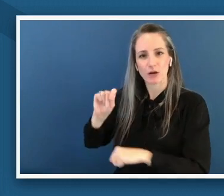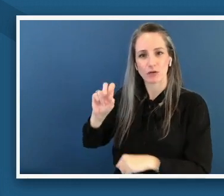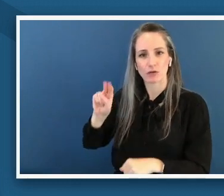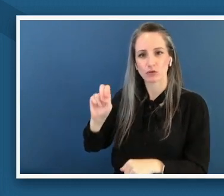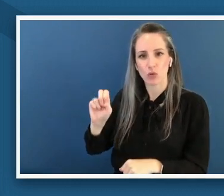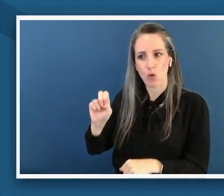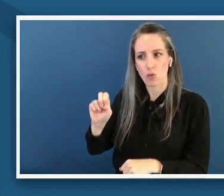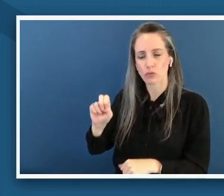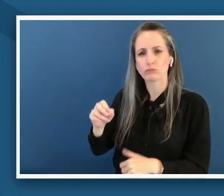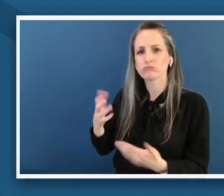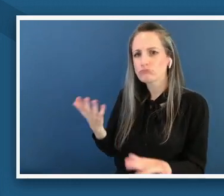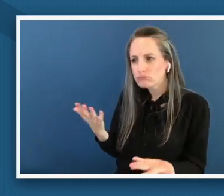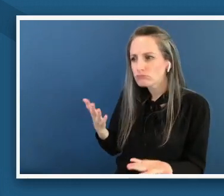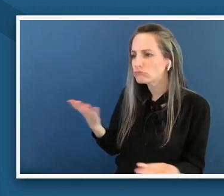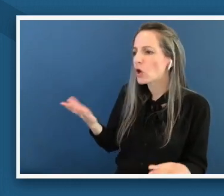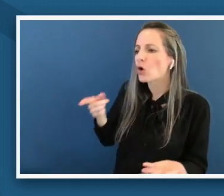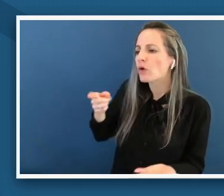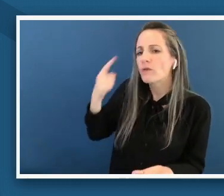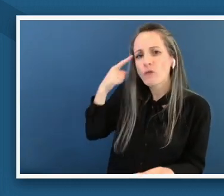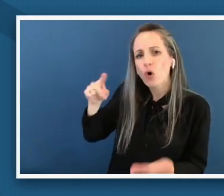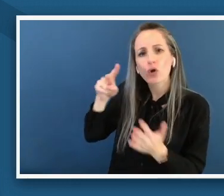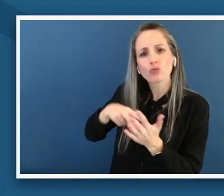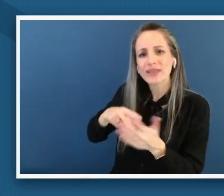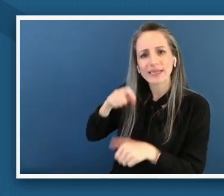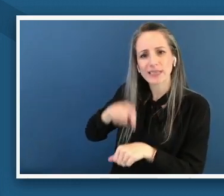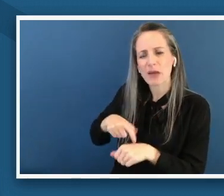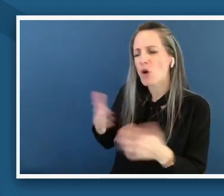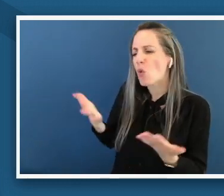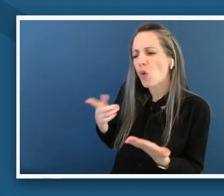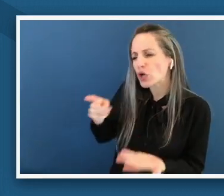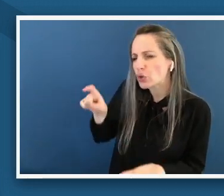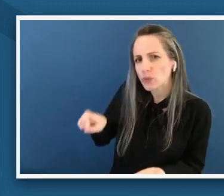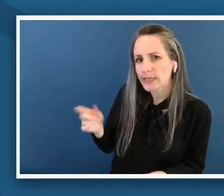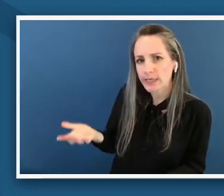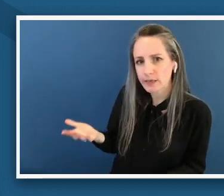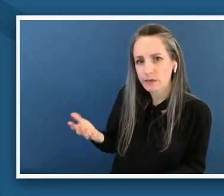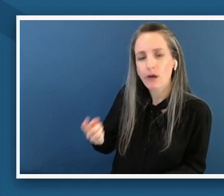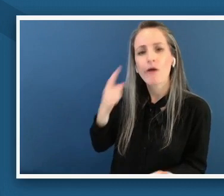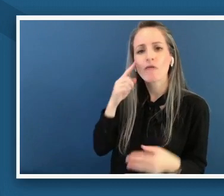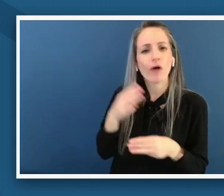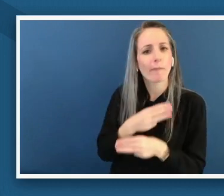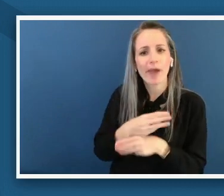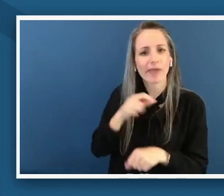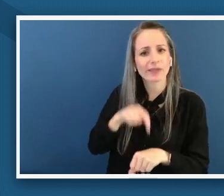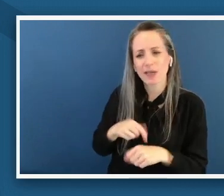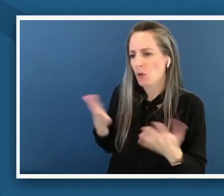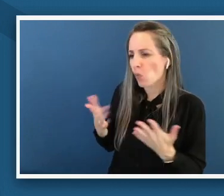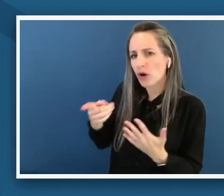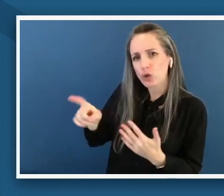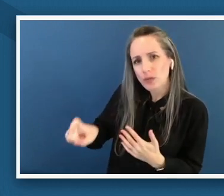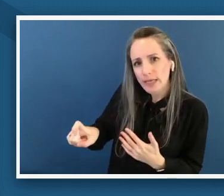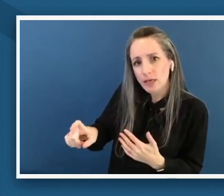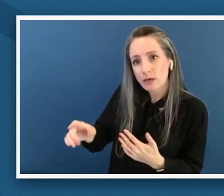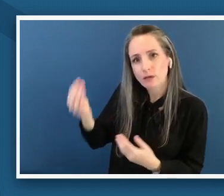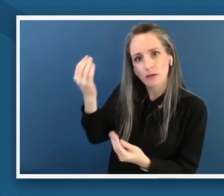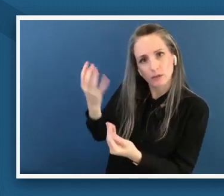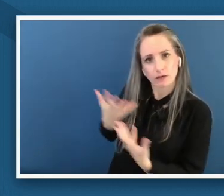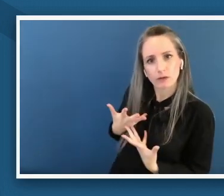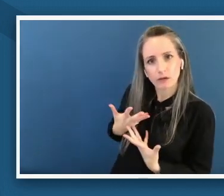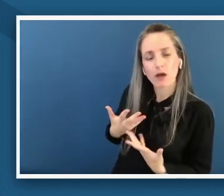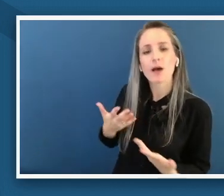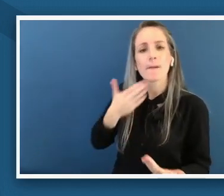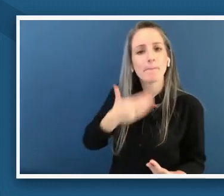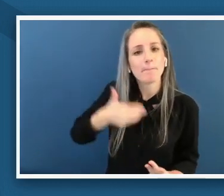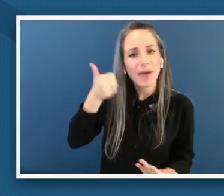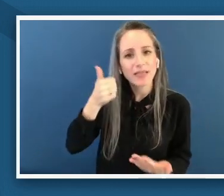time? What do they need at math time? What does that time look like for them and the best learning environment, and what's going to be the best